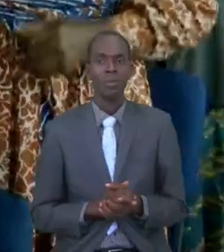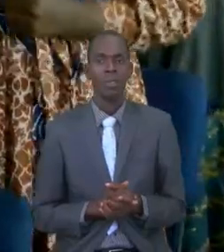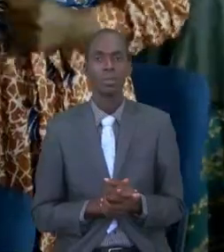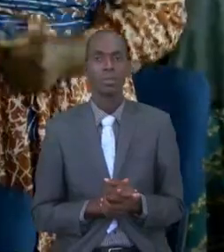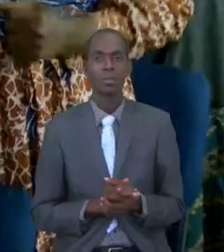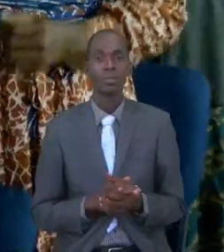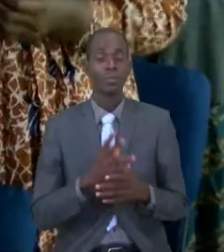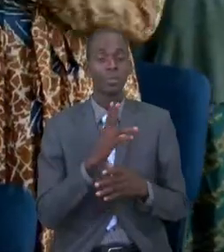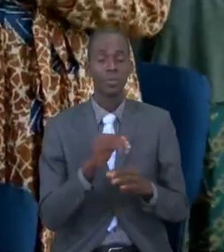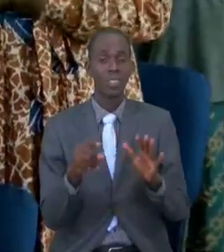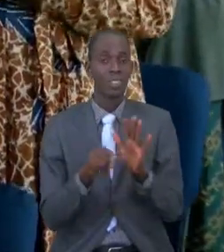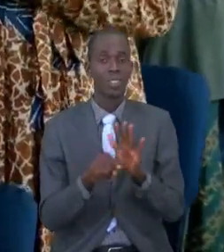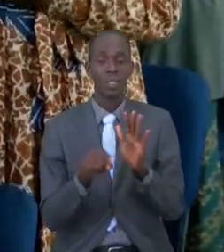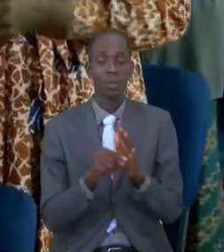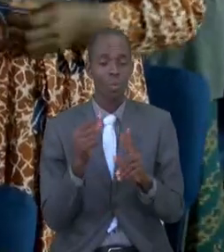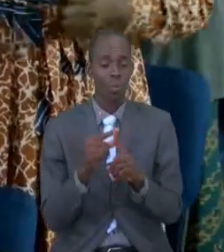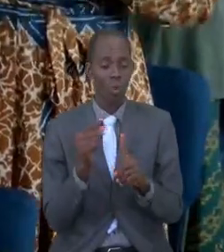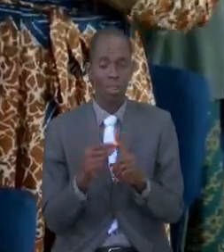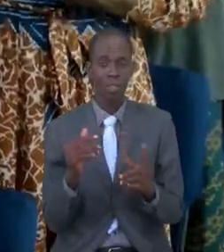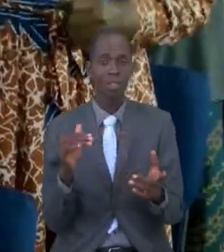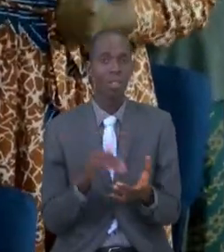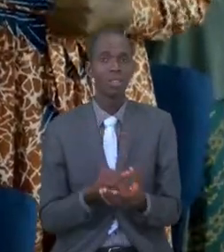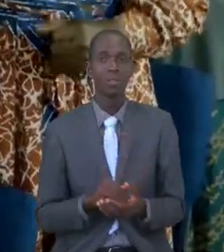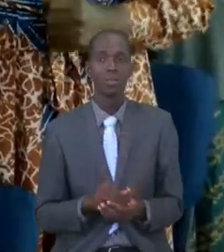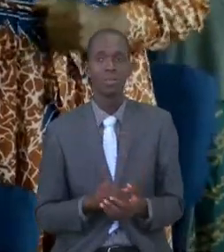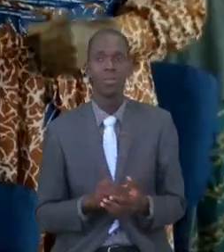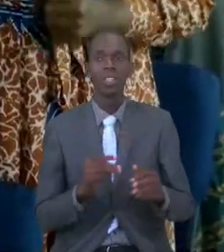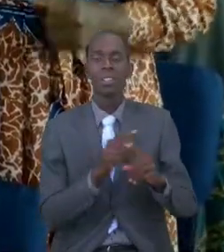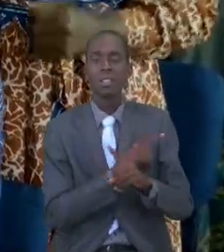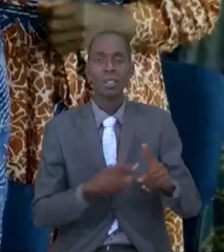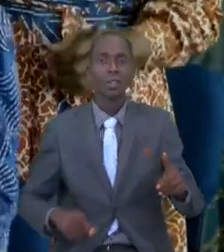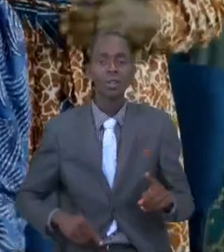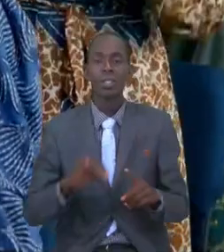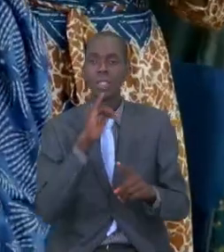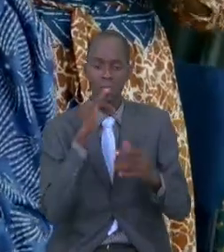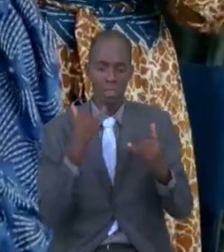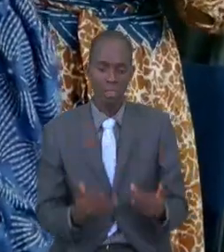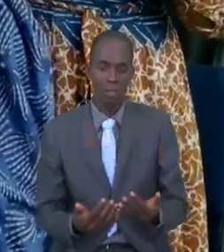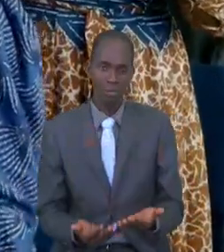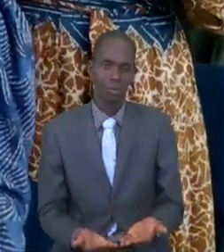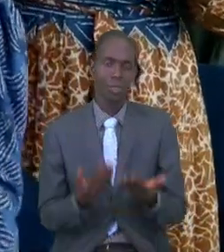No negative thoughts again. The Lord is raising you up.